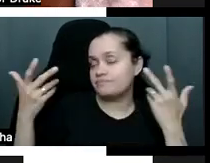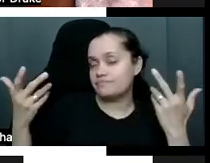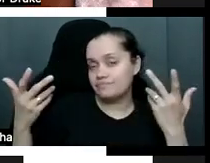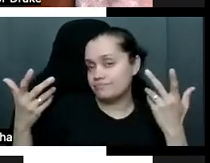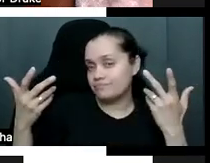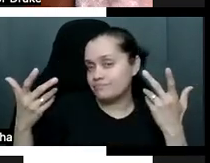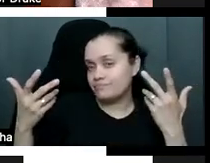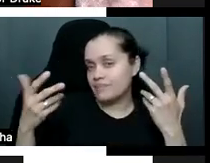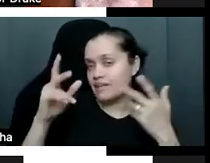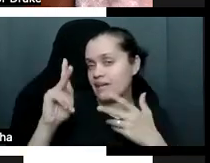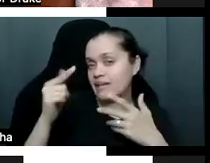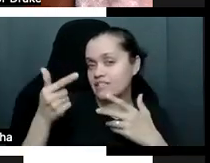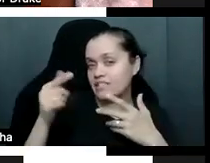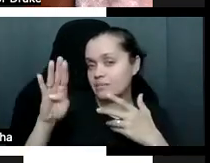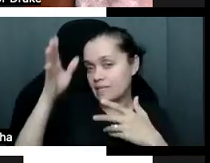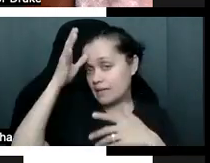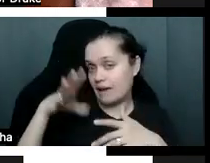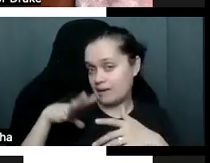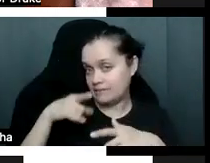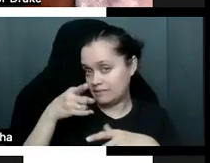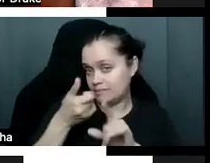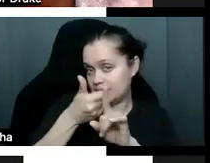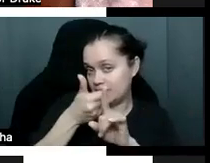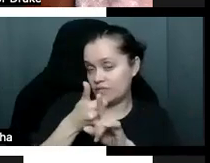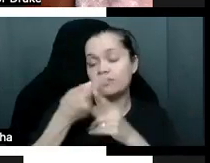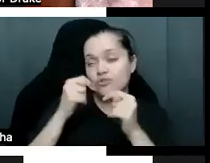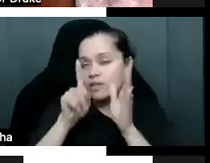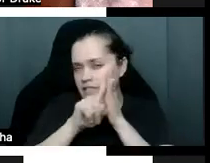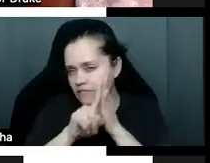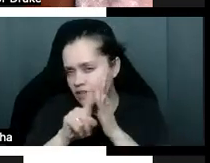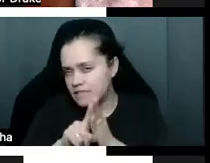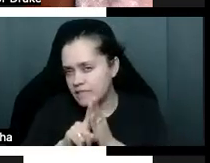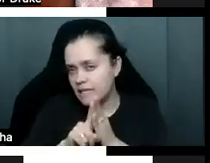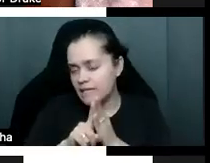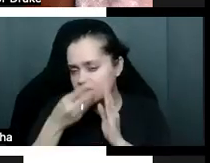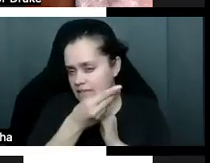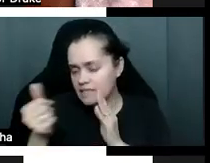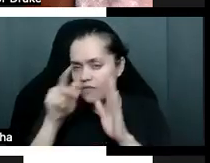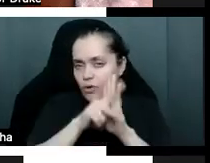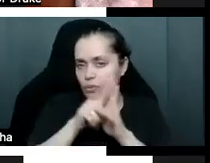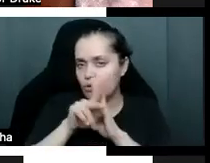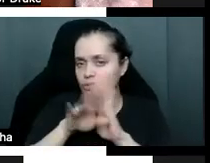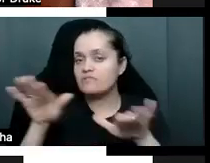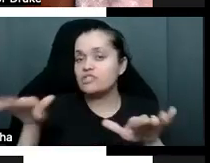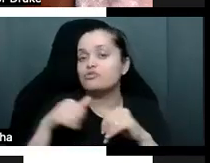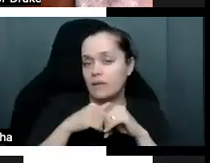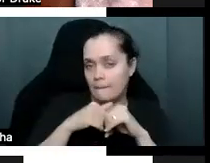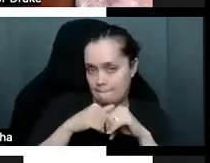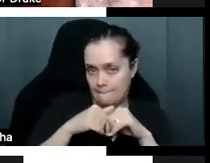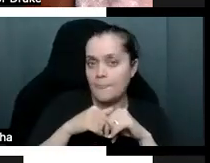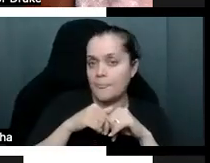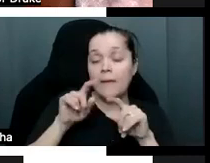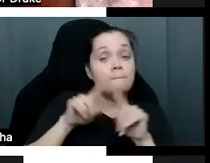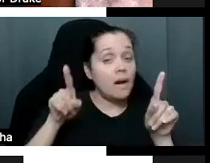sort of KGB guy who is trying to investigate a series of murders of children. But